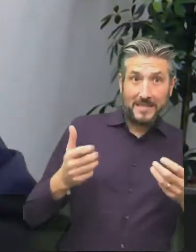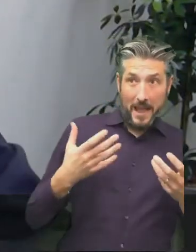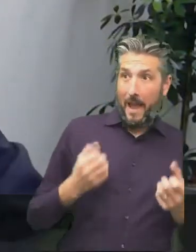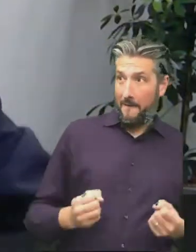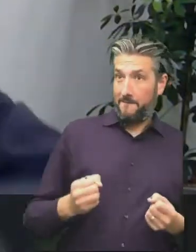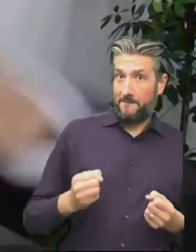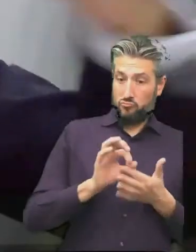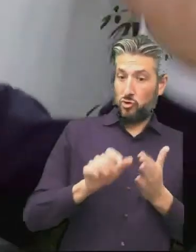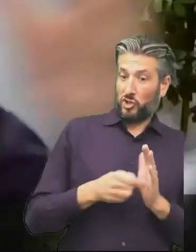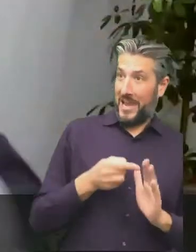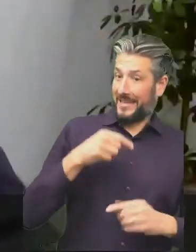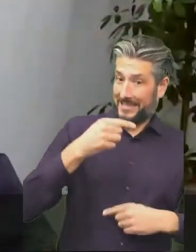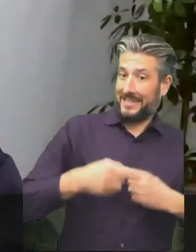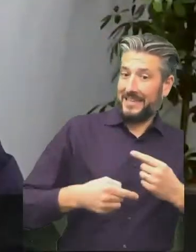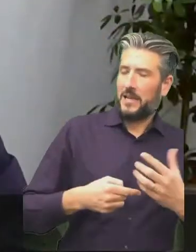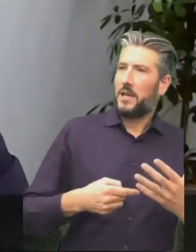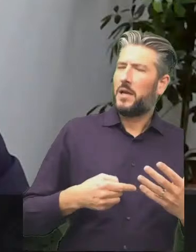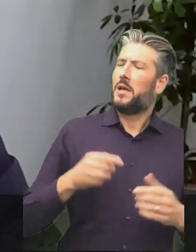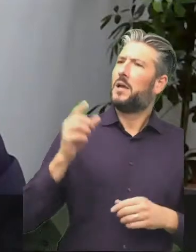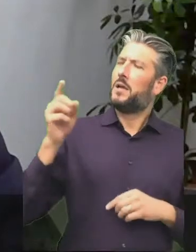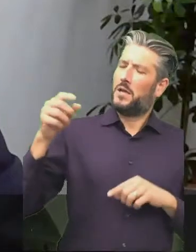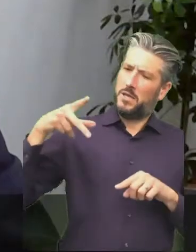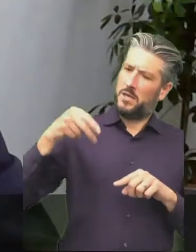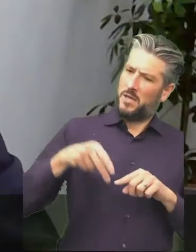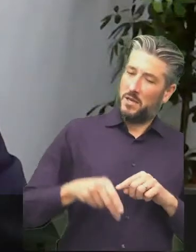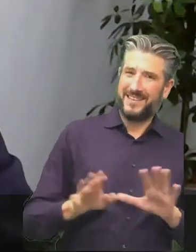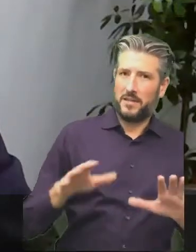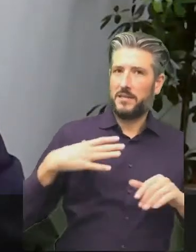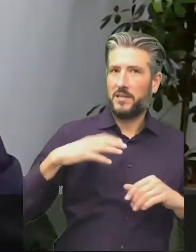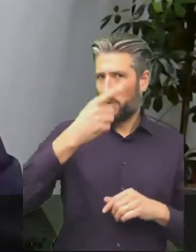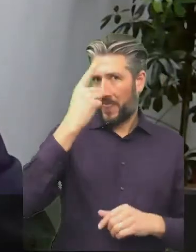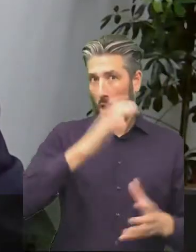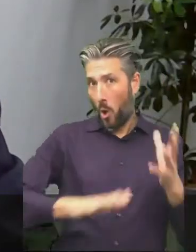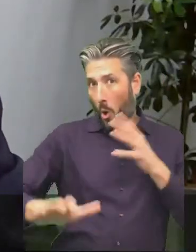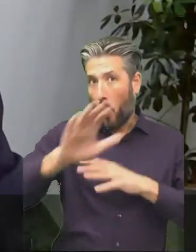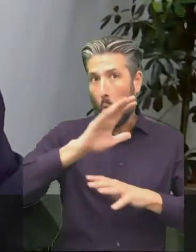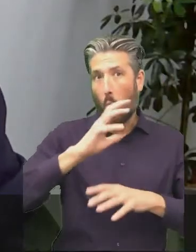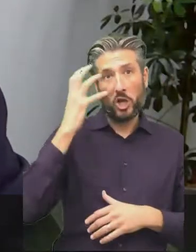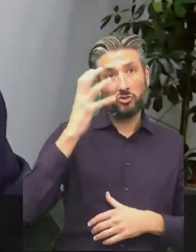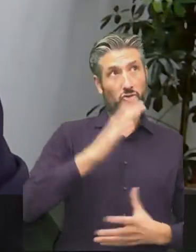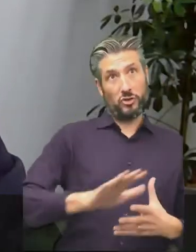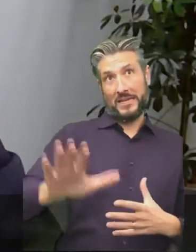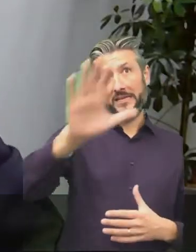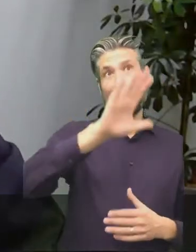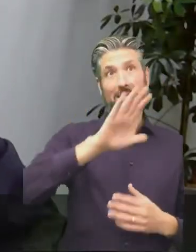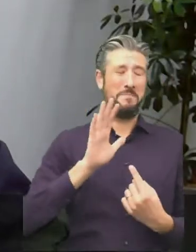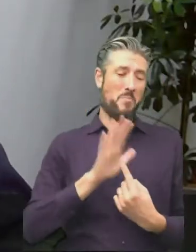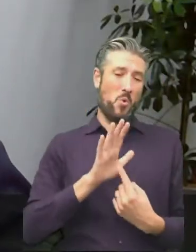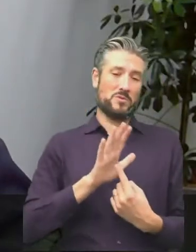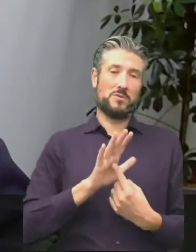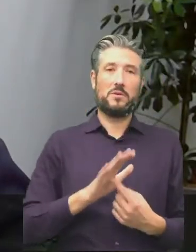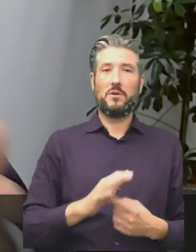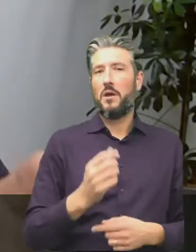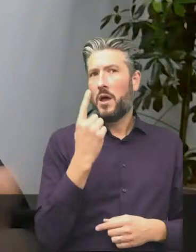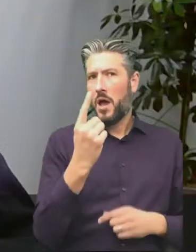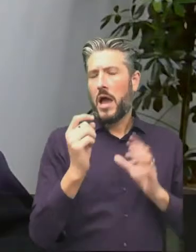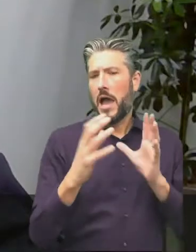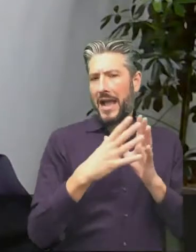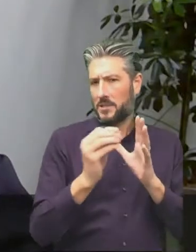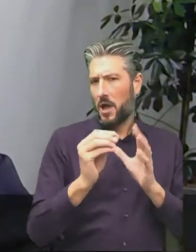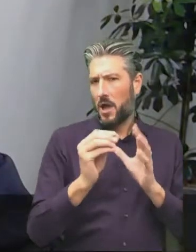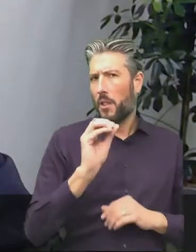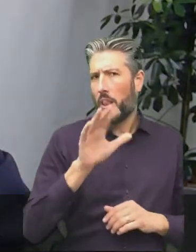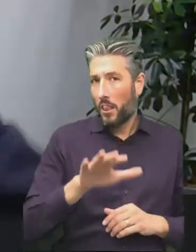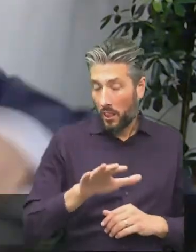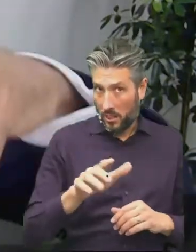in London, but also across the country as well. One of the best examples of that is not simply Crossrail, which